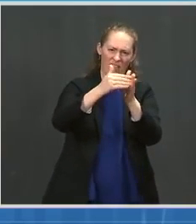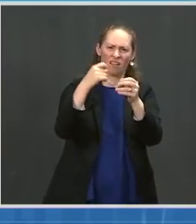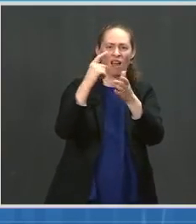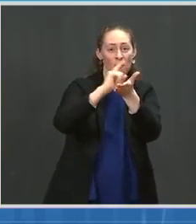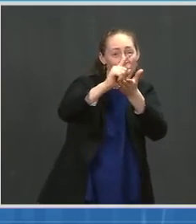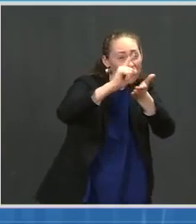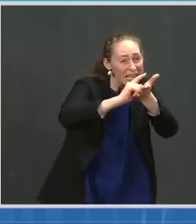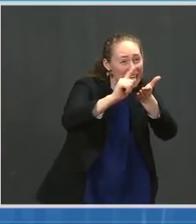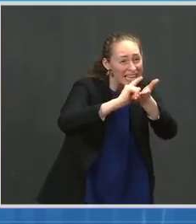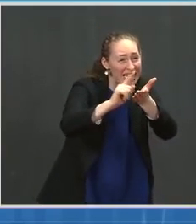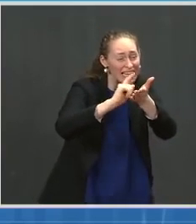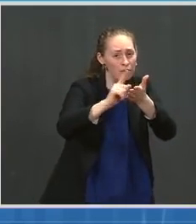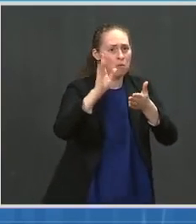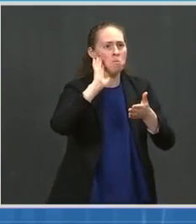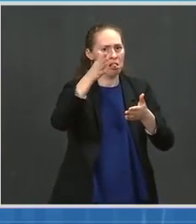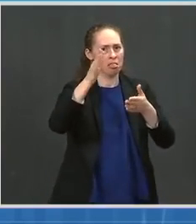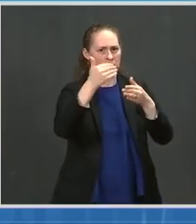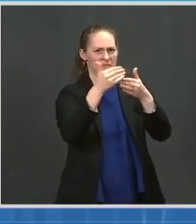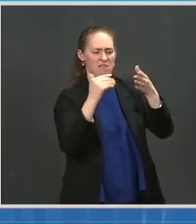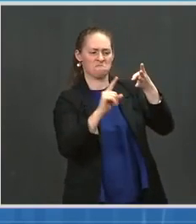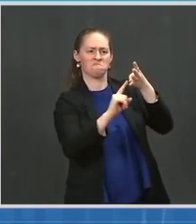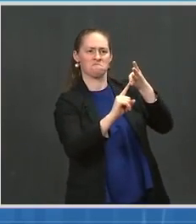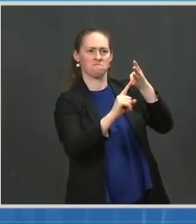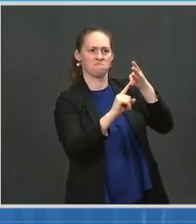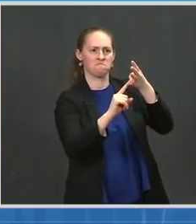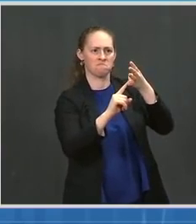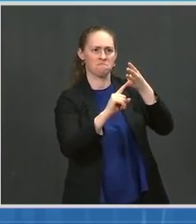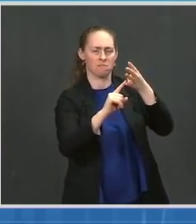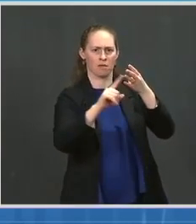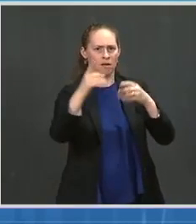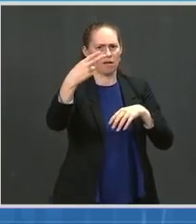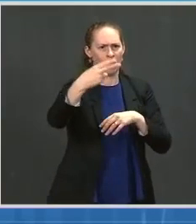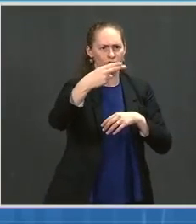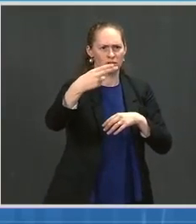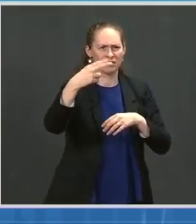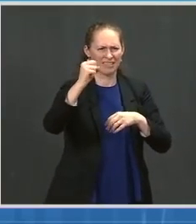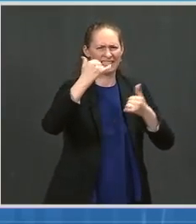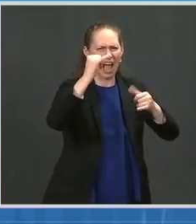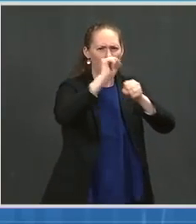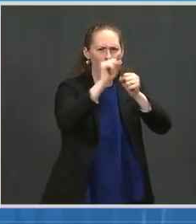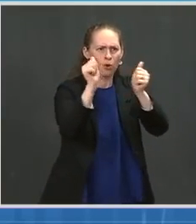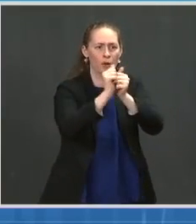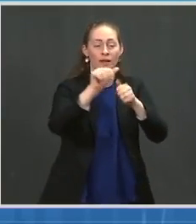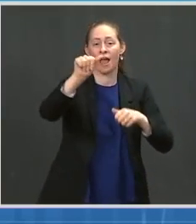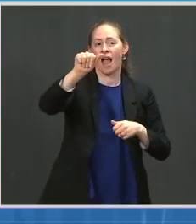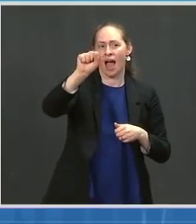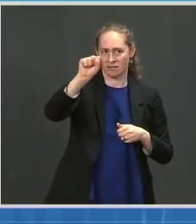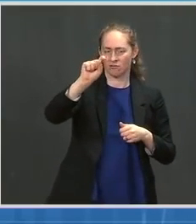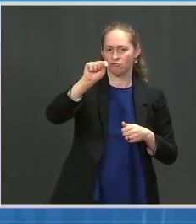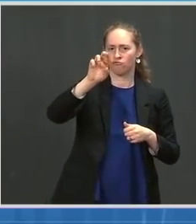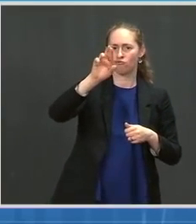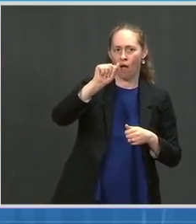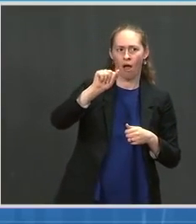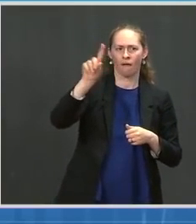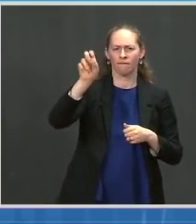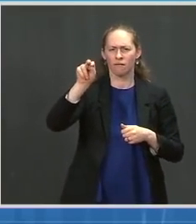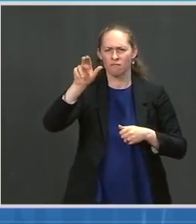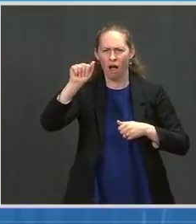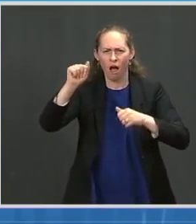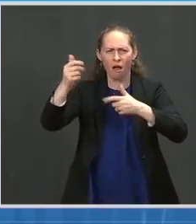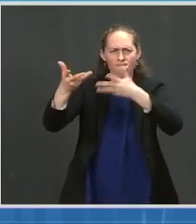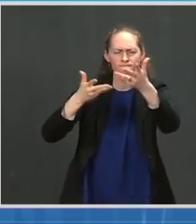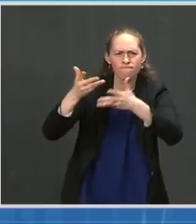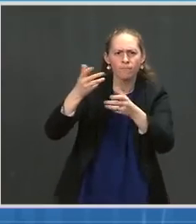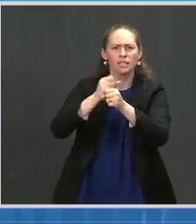yes, HHS is working with AstraZeneca to find a new facility. Part of what has happened